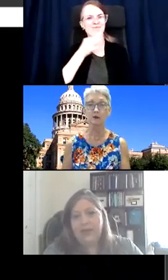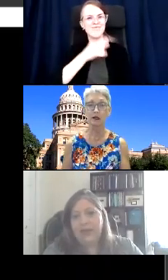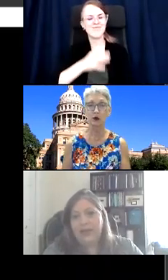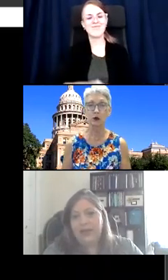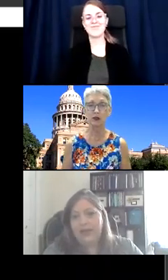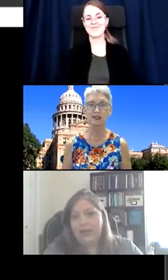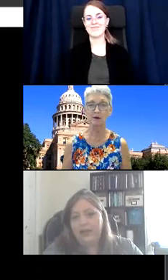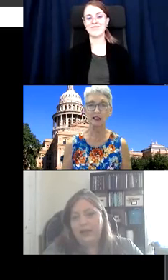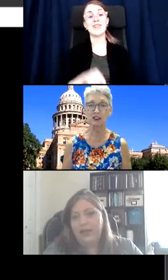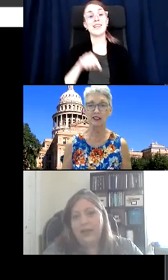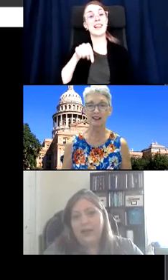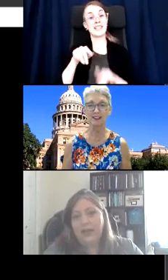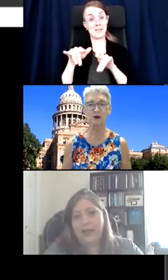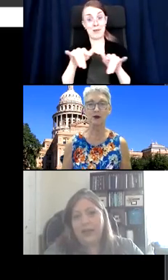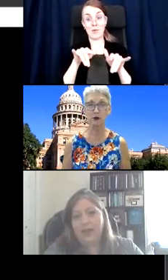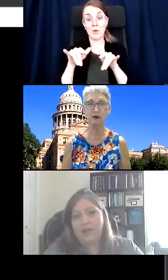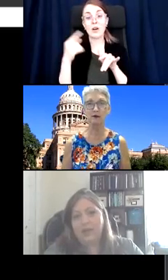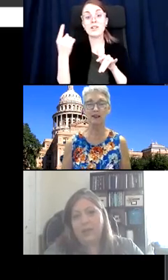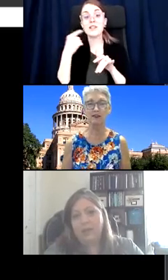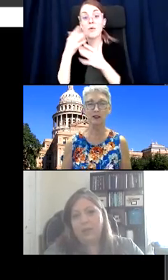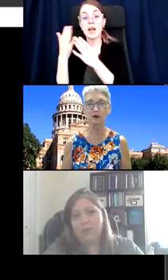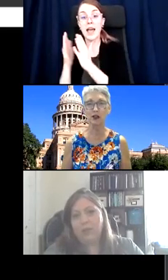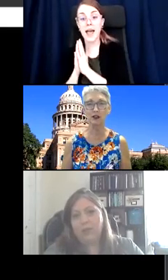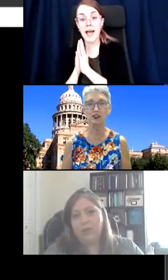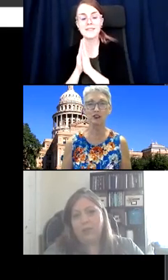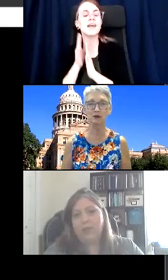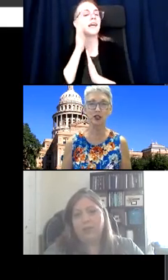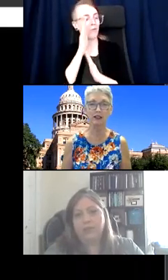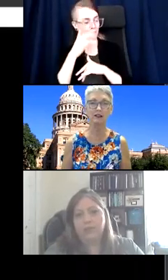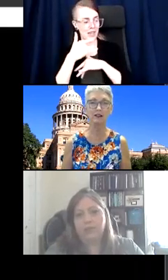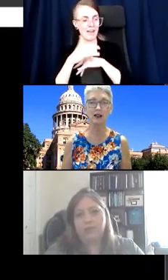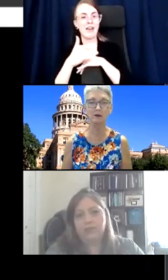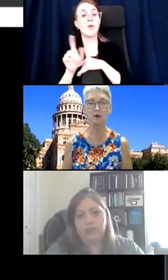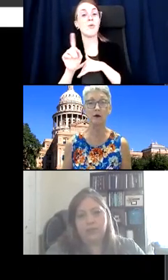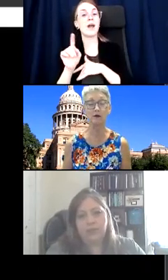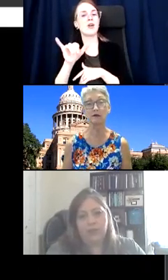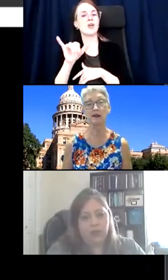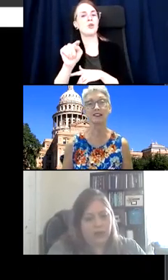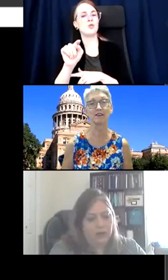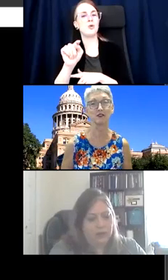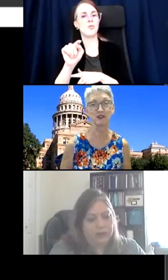This is being recorded, somebody just asked, so it will be made available on our YouTube channel,